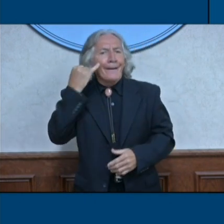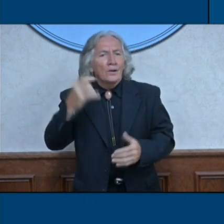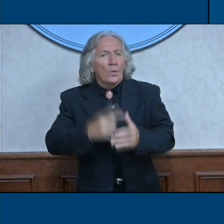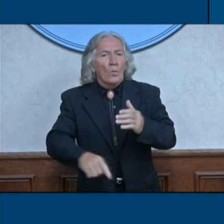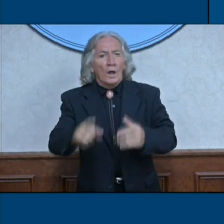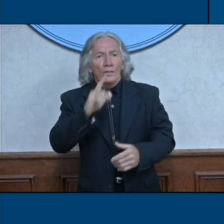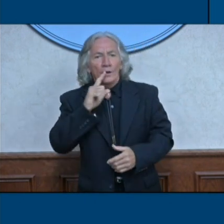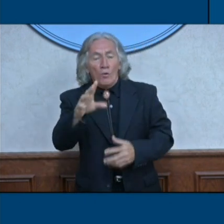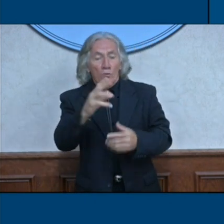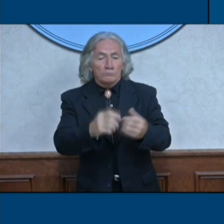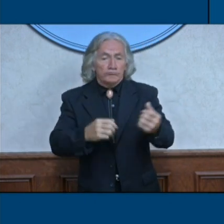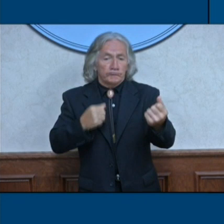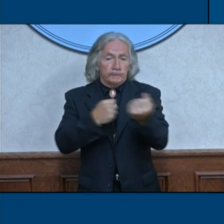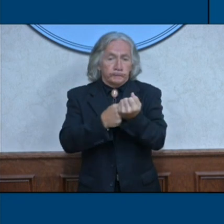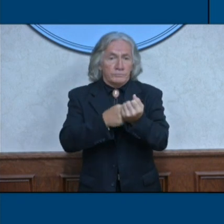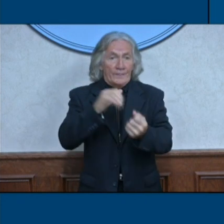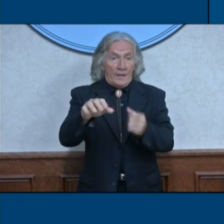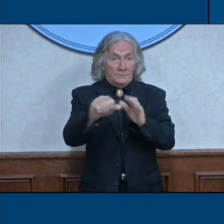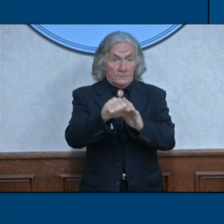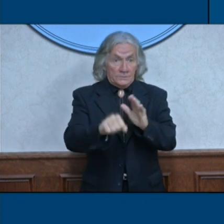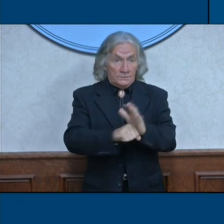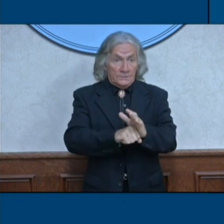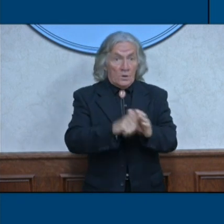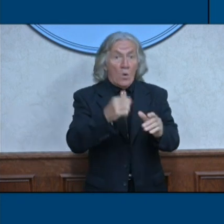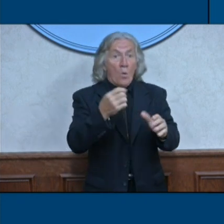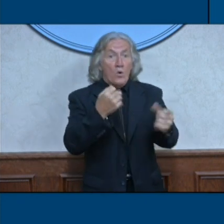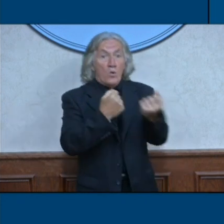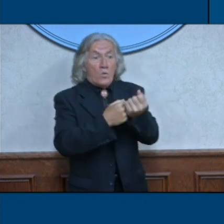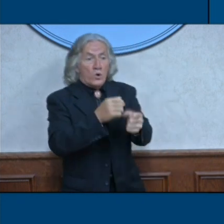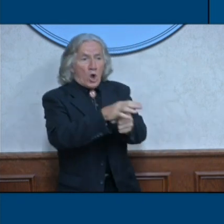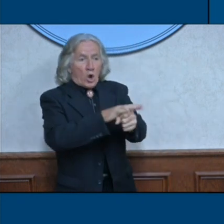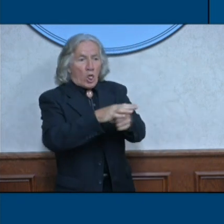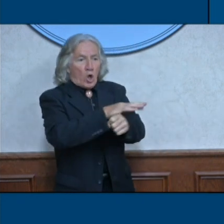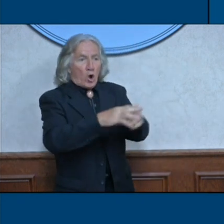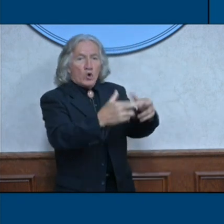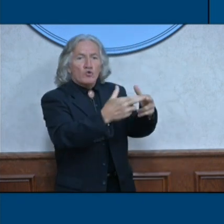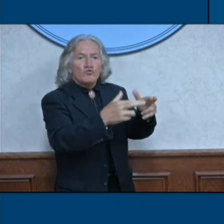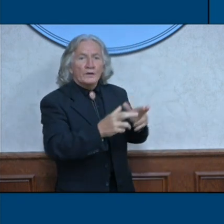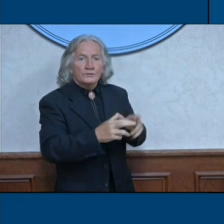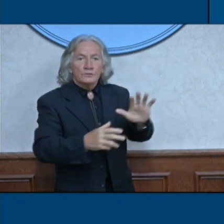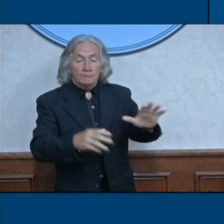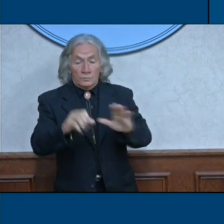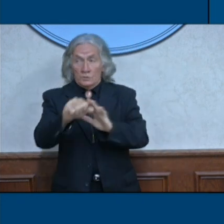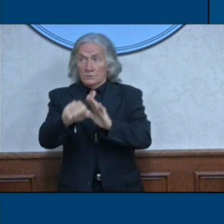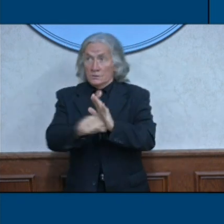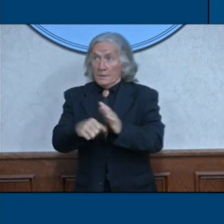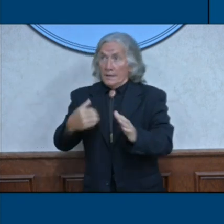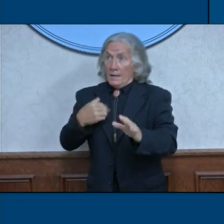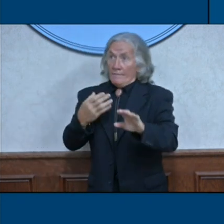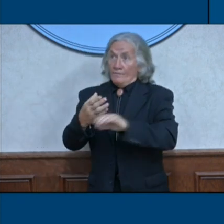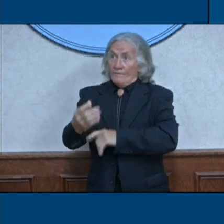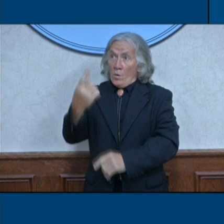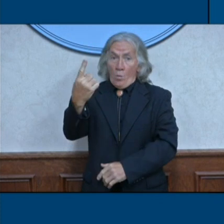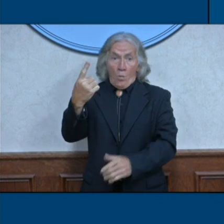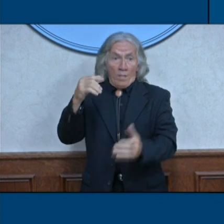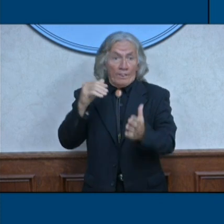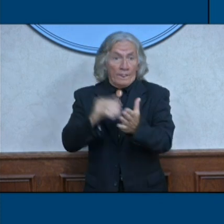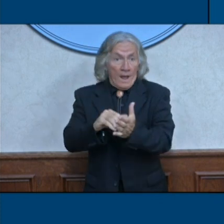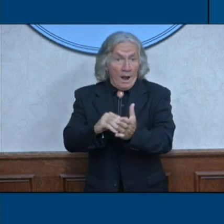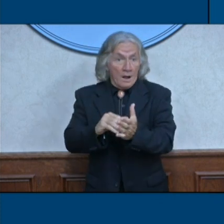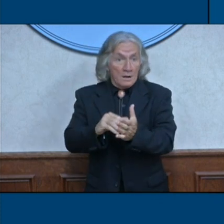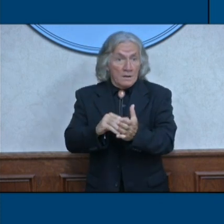these are. They're supported by either the state or by the local region. The state has over